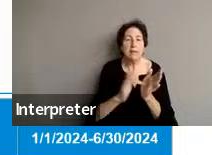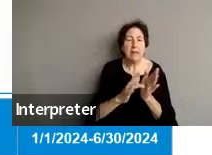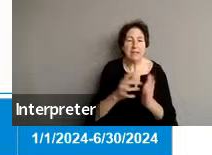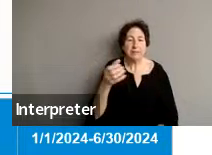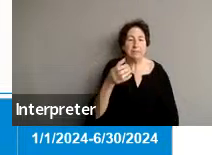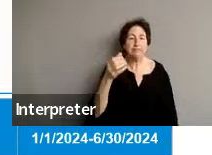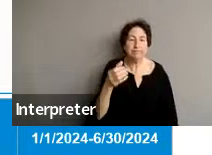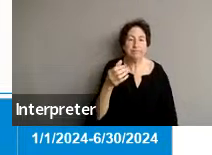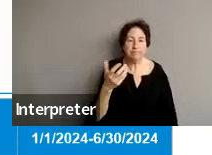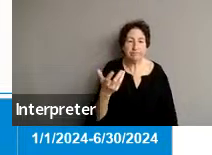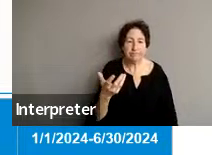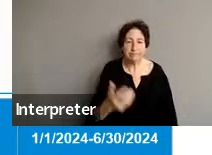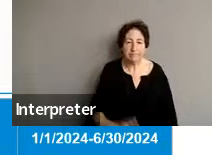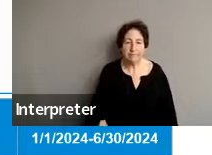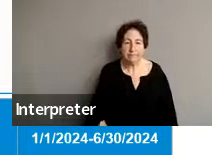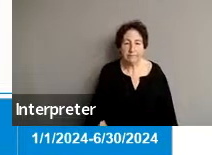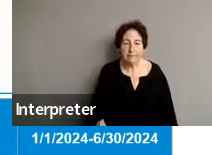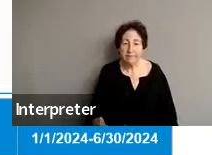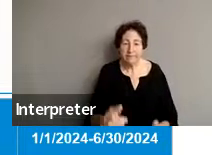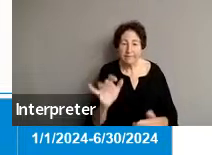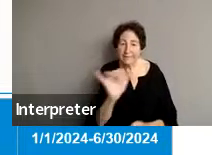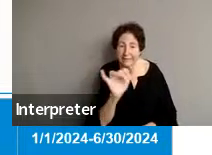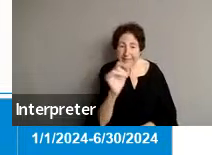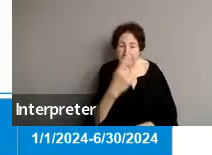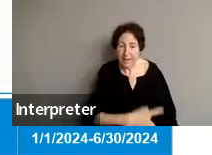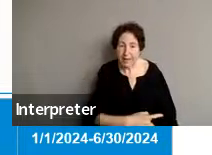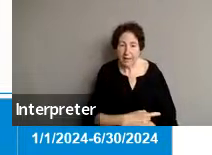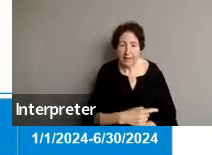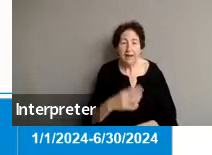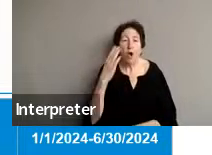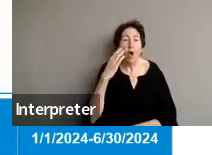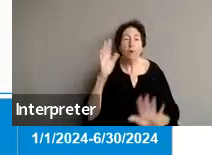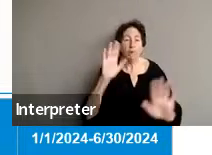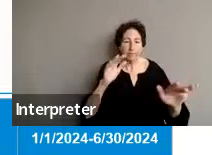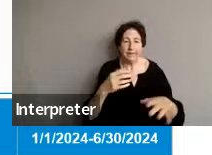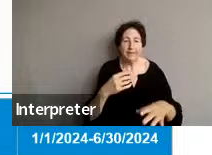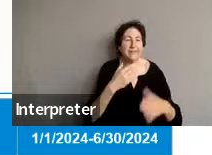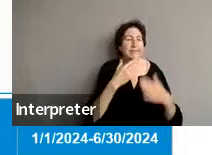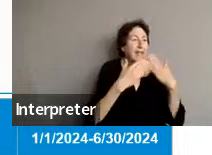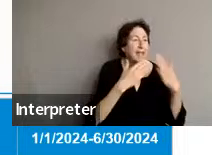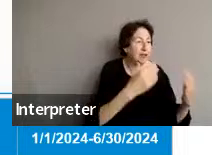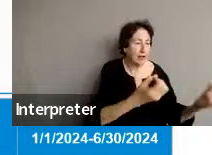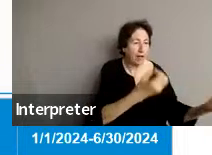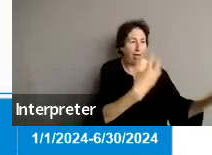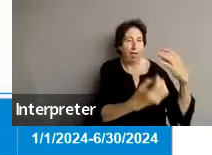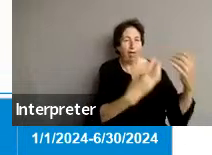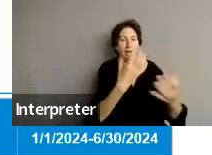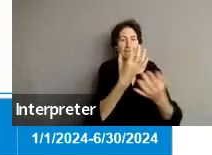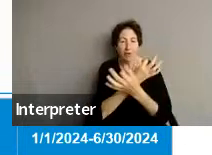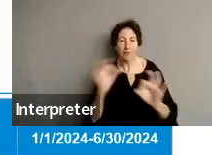need. Same day. For free. Oh yes, thank you, for free.